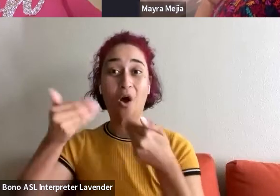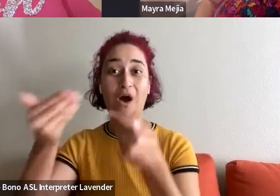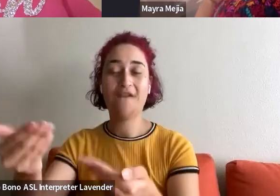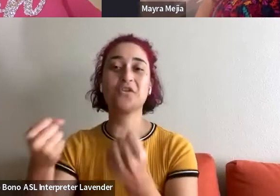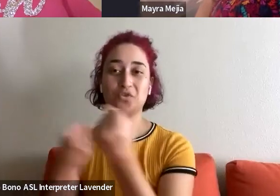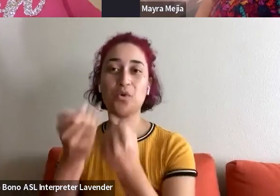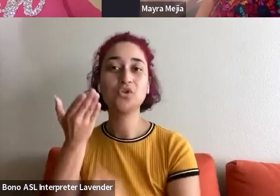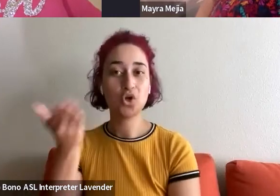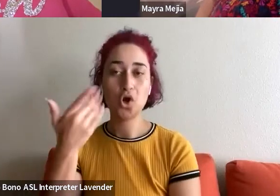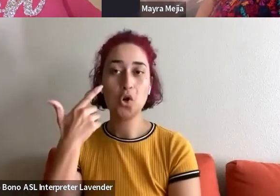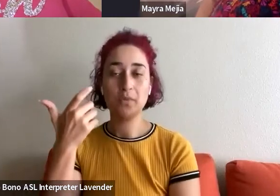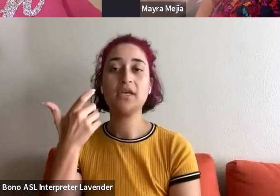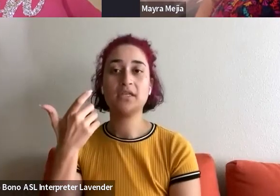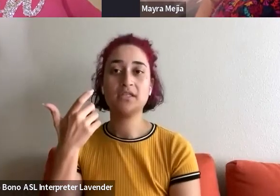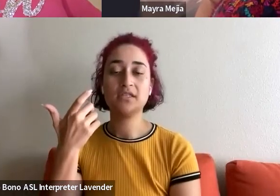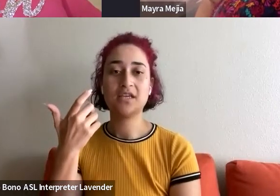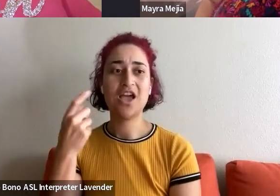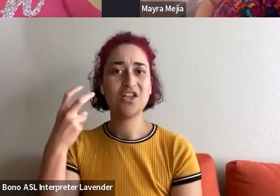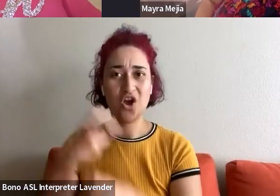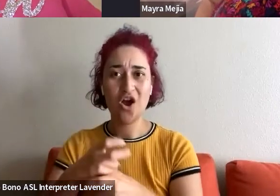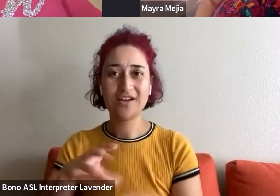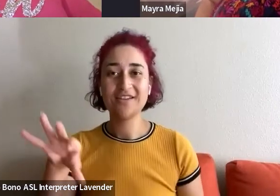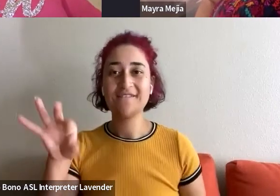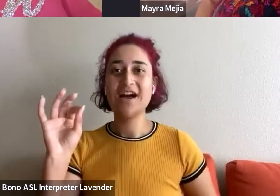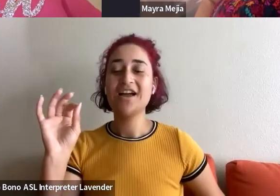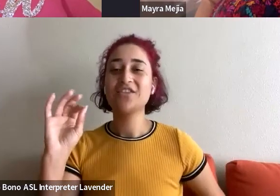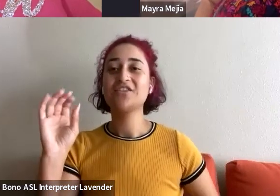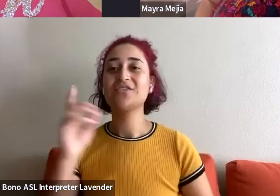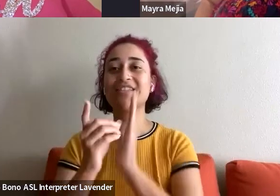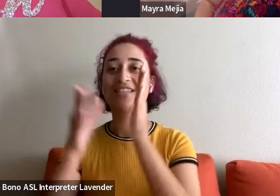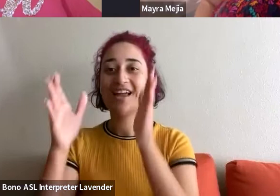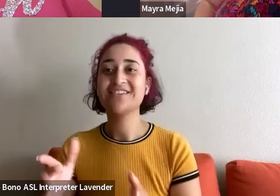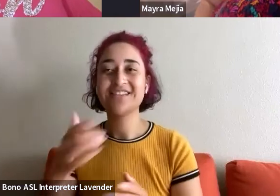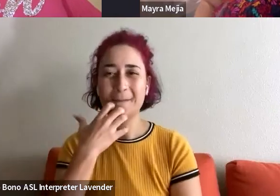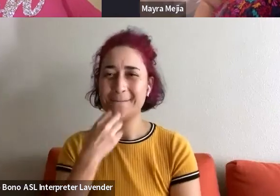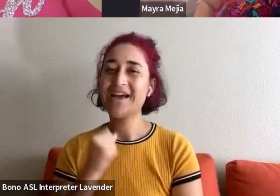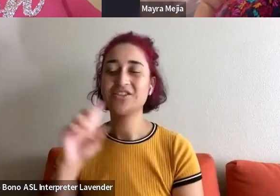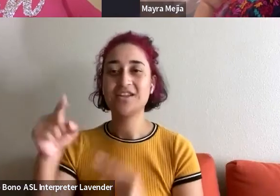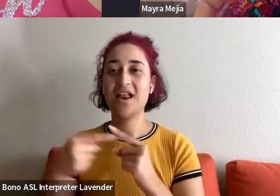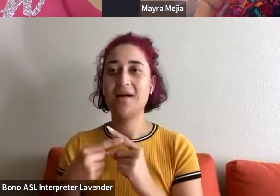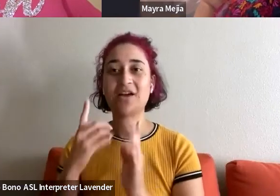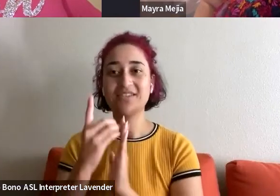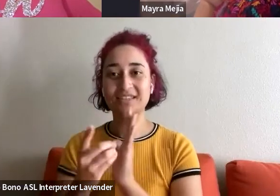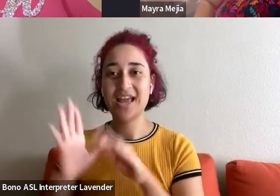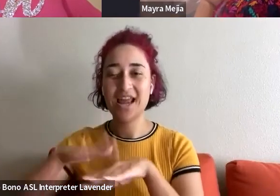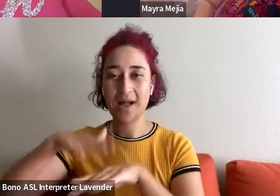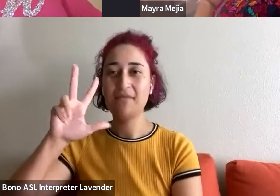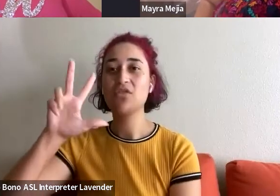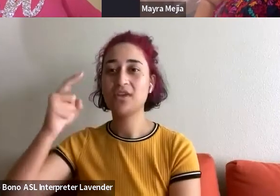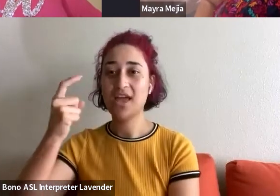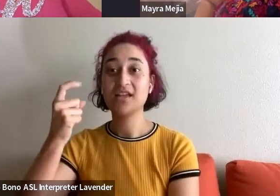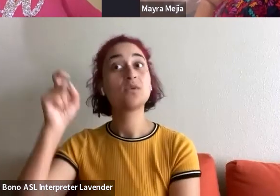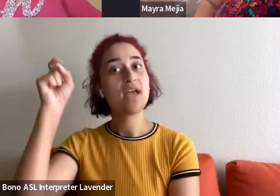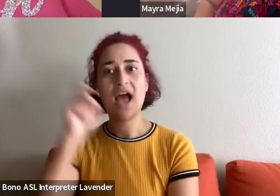because it's hard to find those designers that are passionate about designing above a 3X. We have to